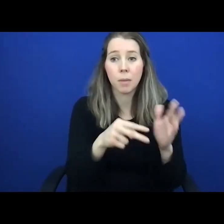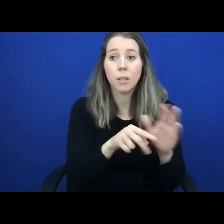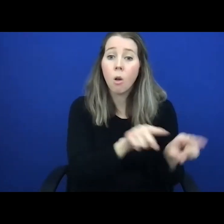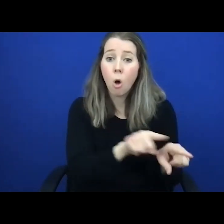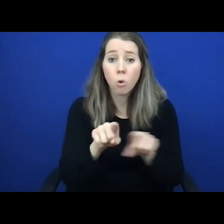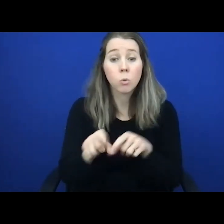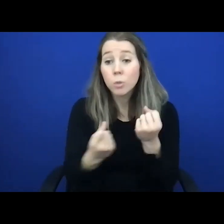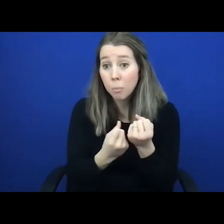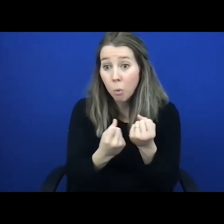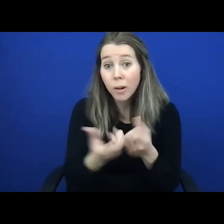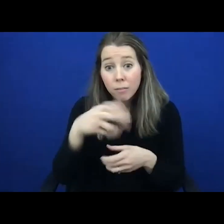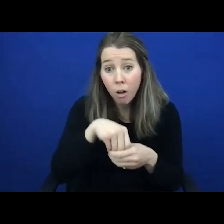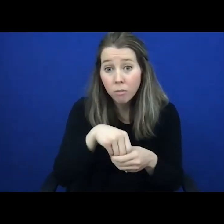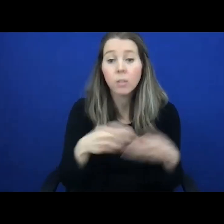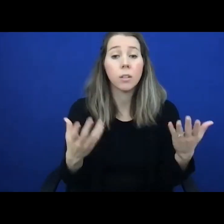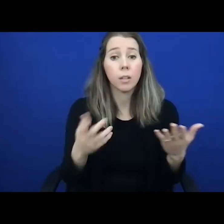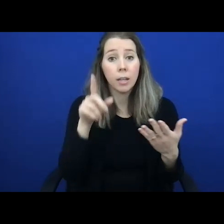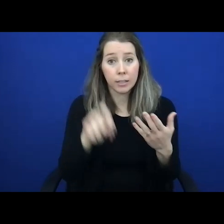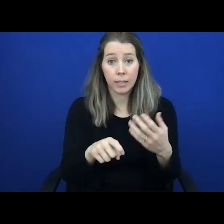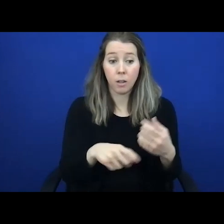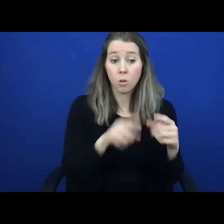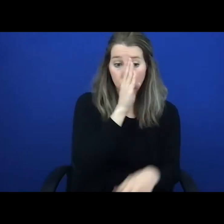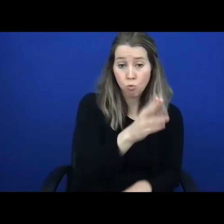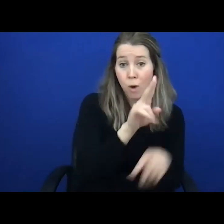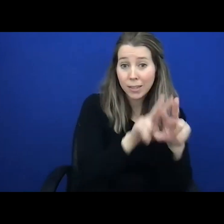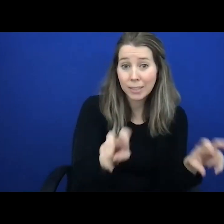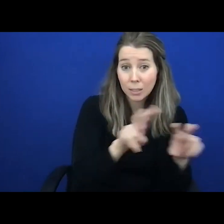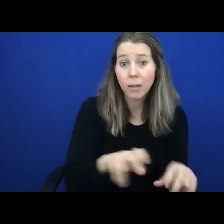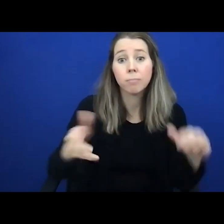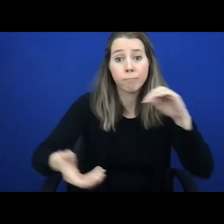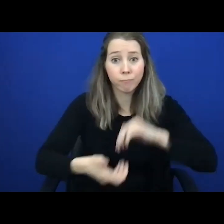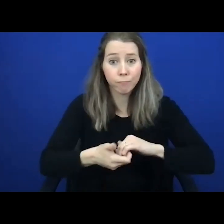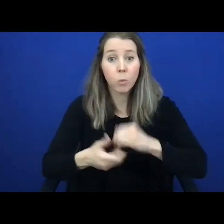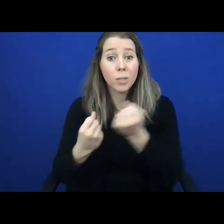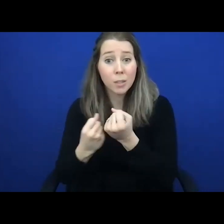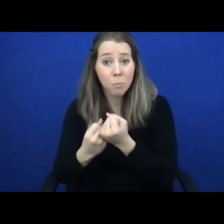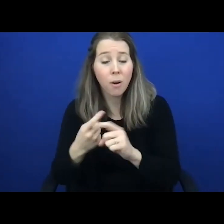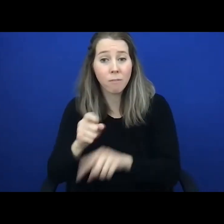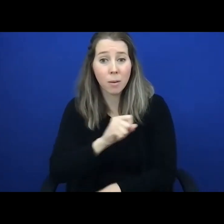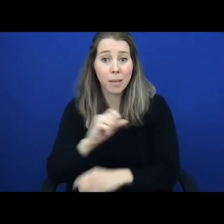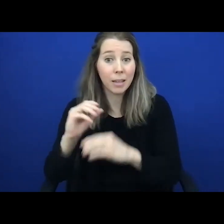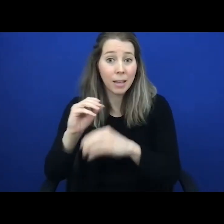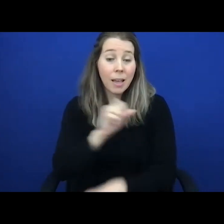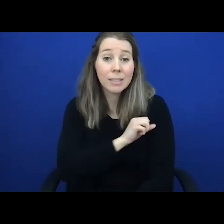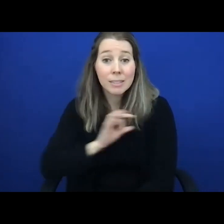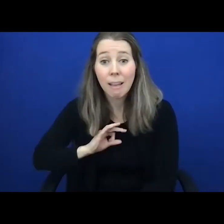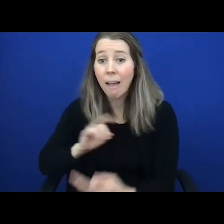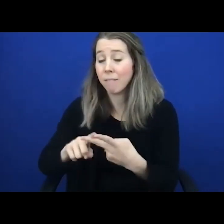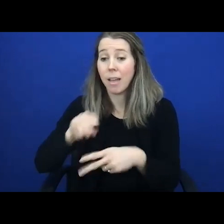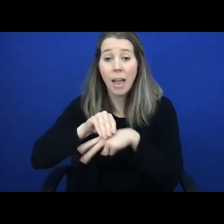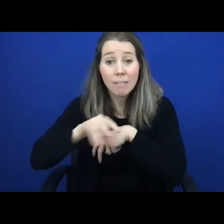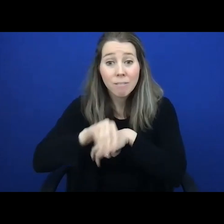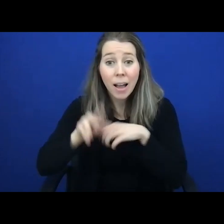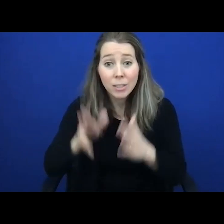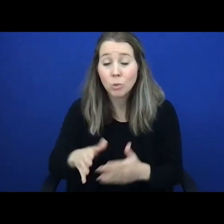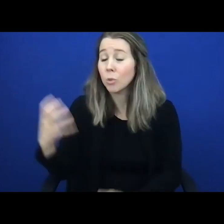there's support. You have to couple direct assessment with support from faculty members, advisors,